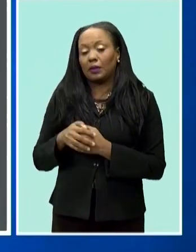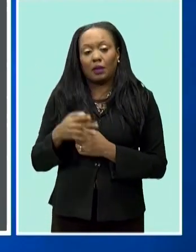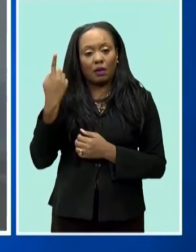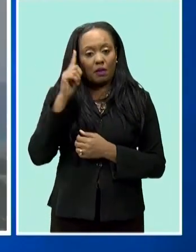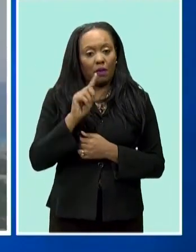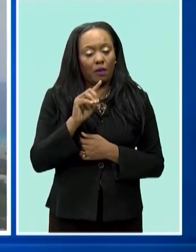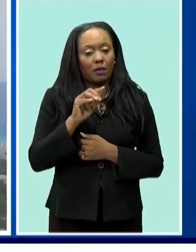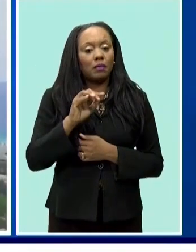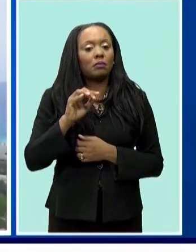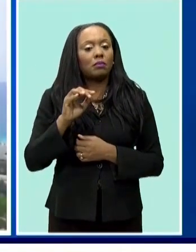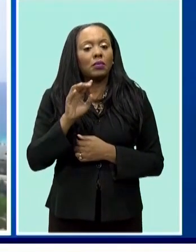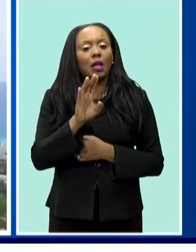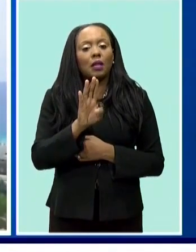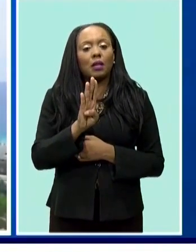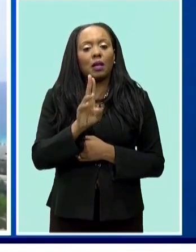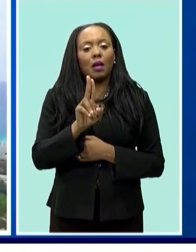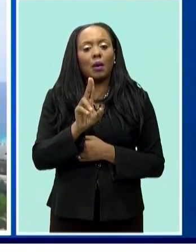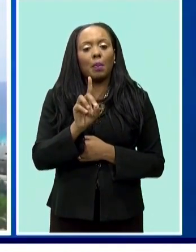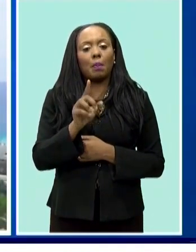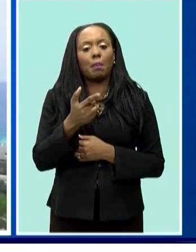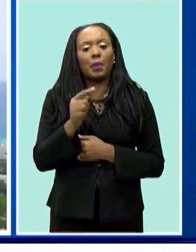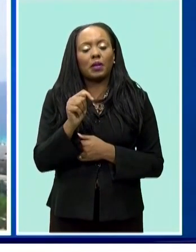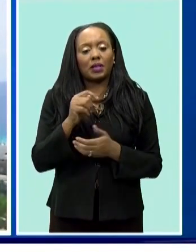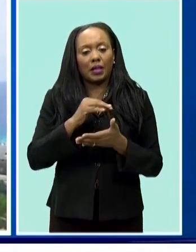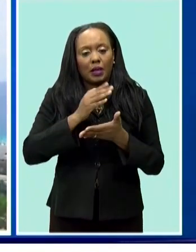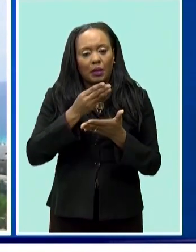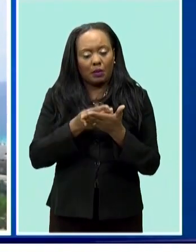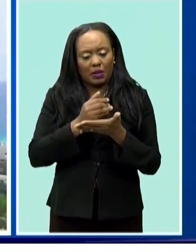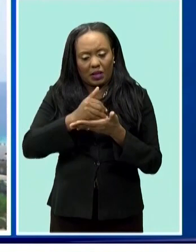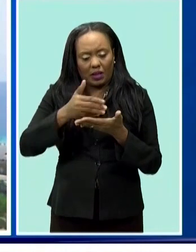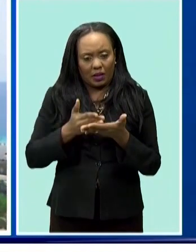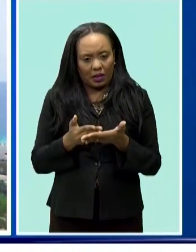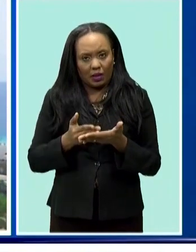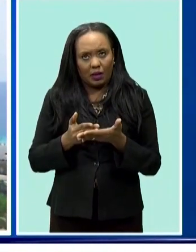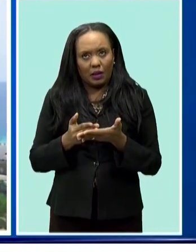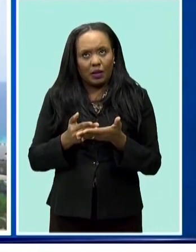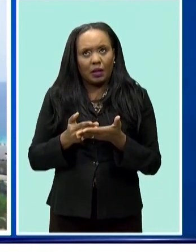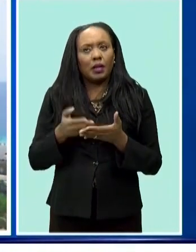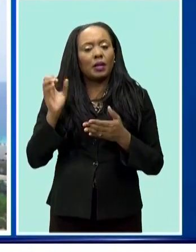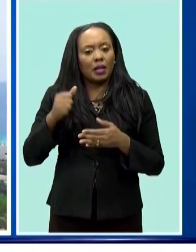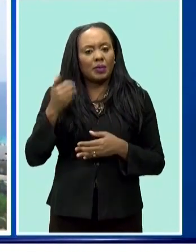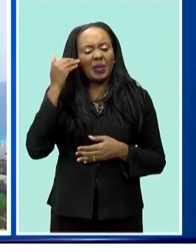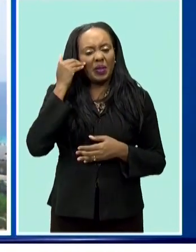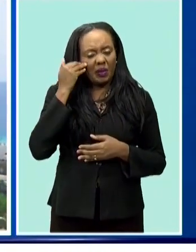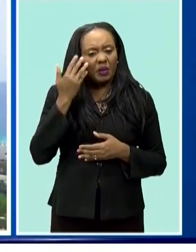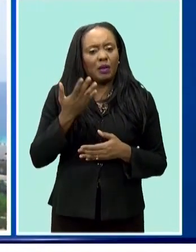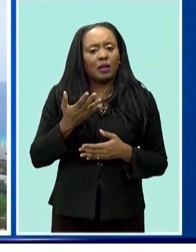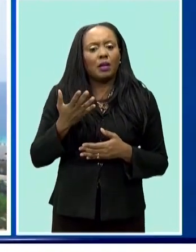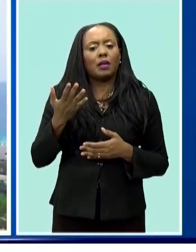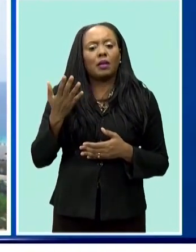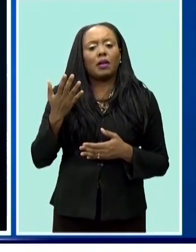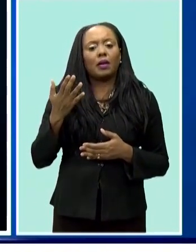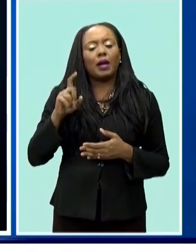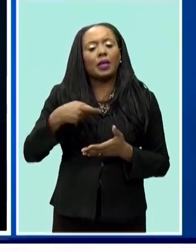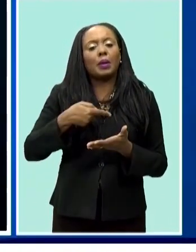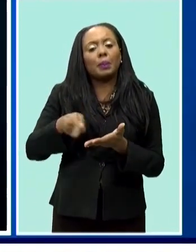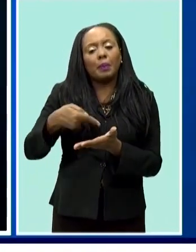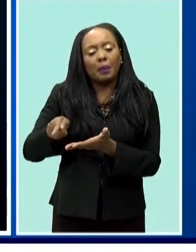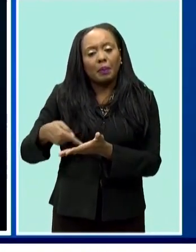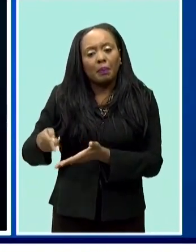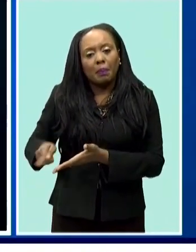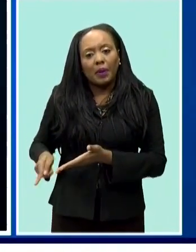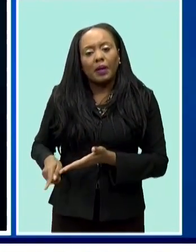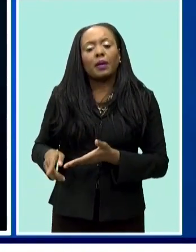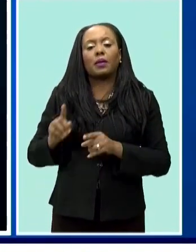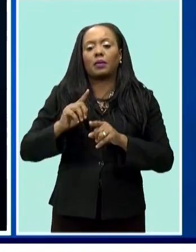boosted the revenue intake, even though the resumption of timely payment of current year tax refunds offset some of the gains in revenue.